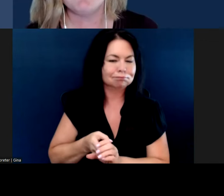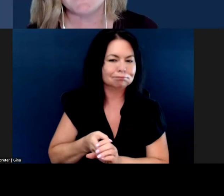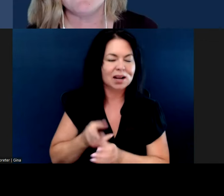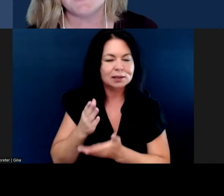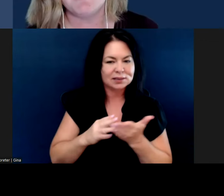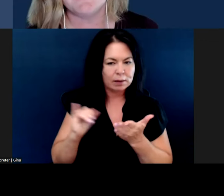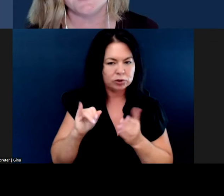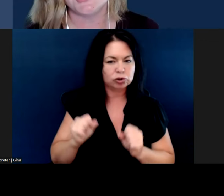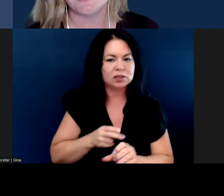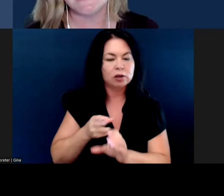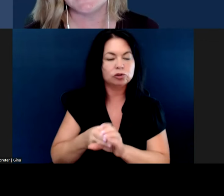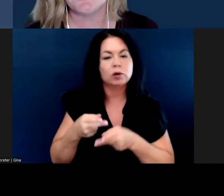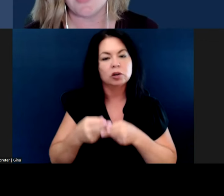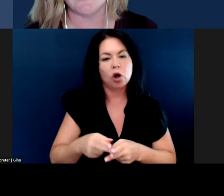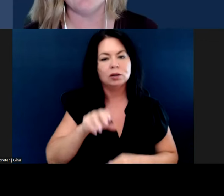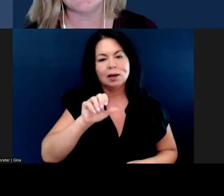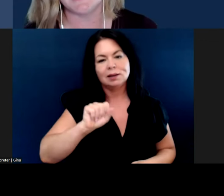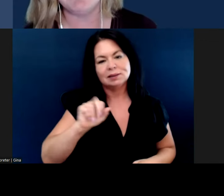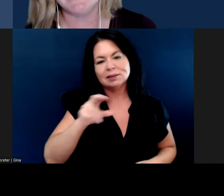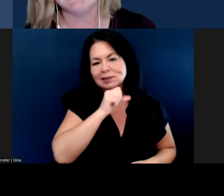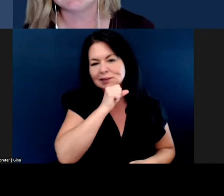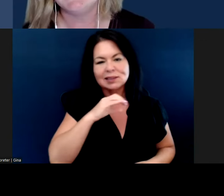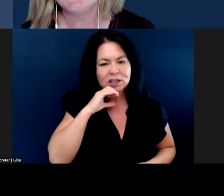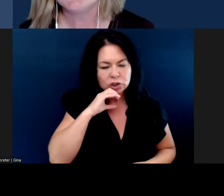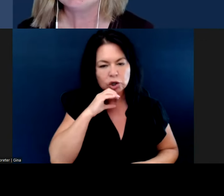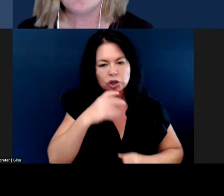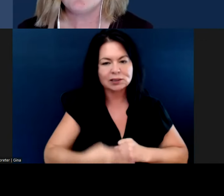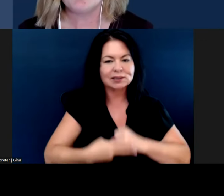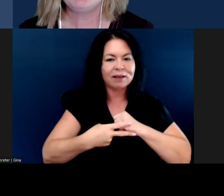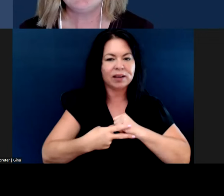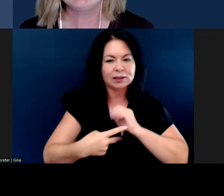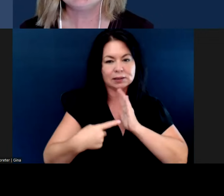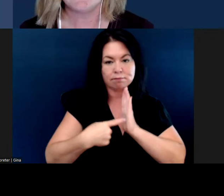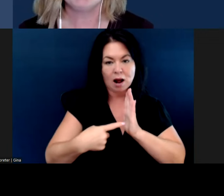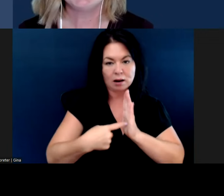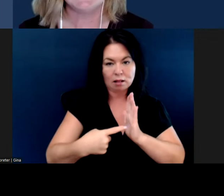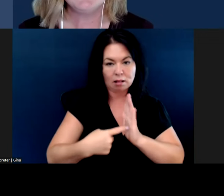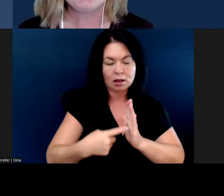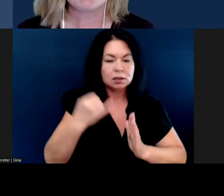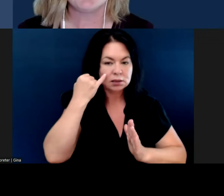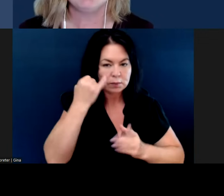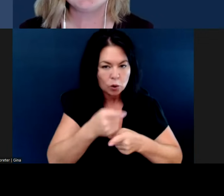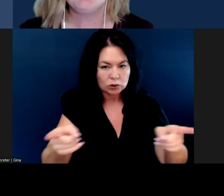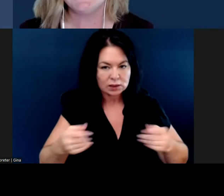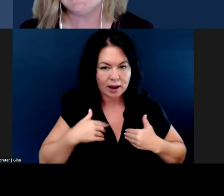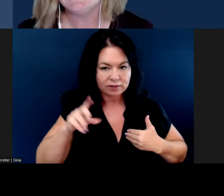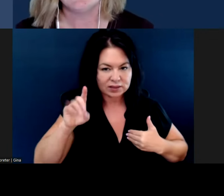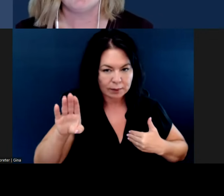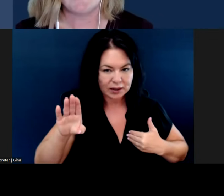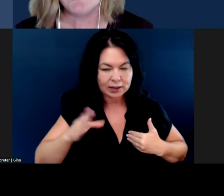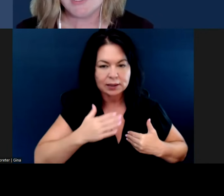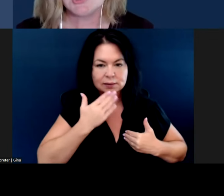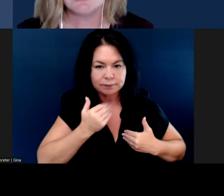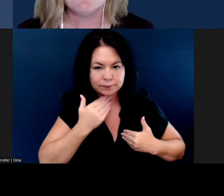can really benefit beneficiaries who have diabetes. So plans that opt in, they're able to get